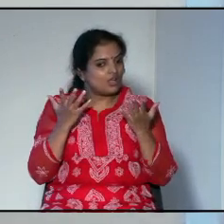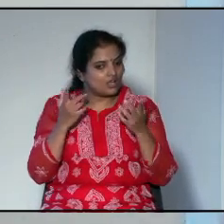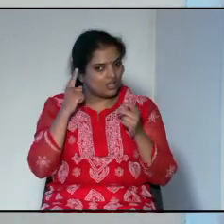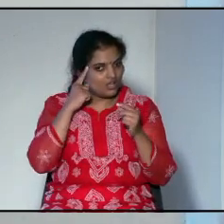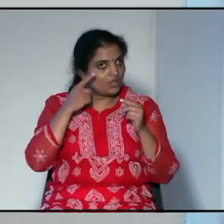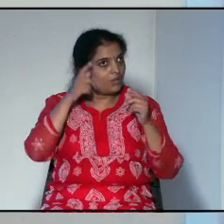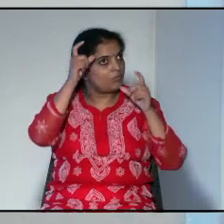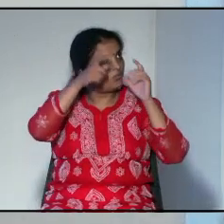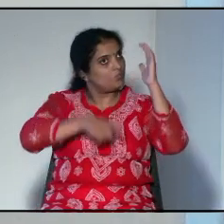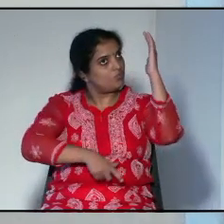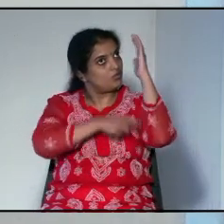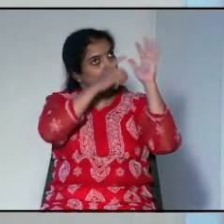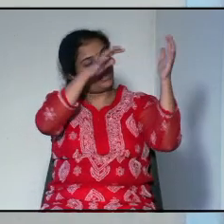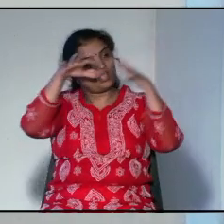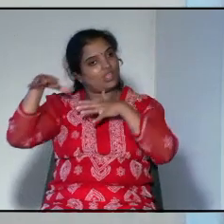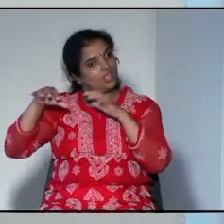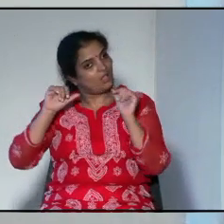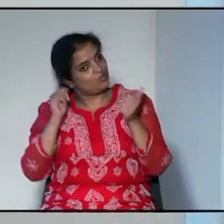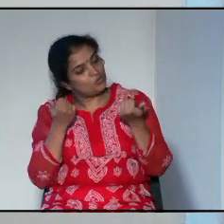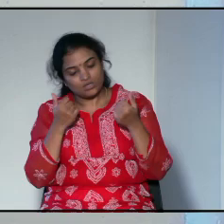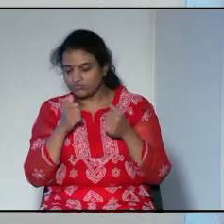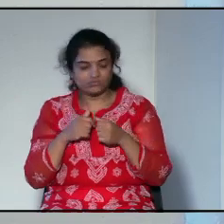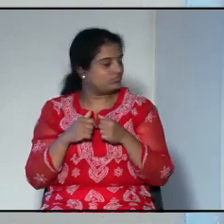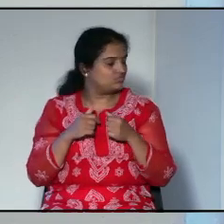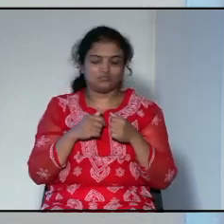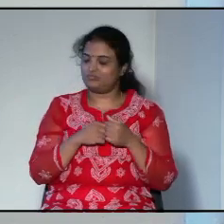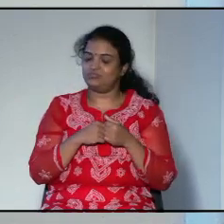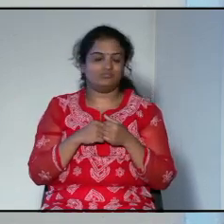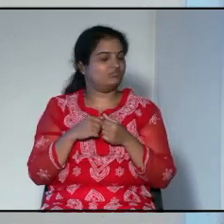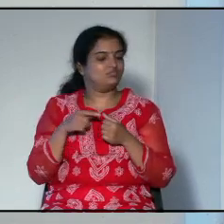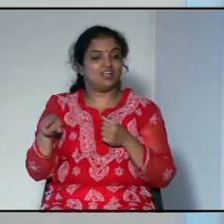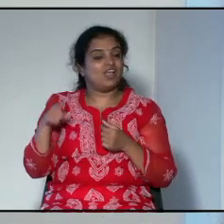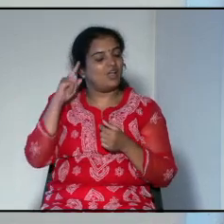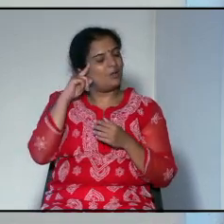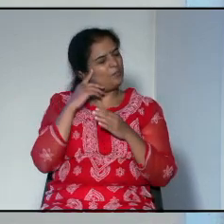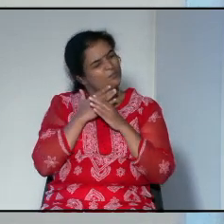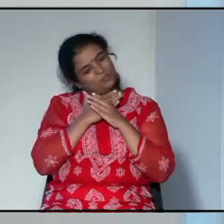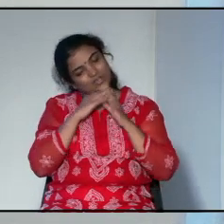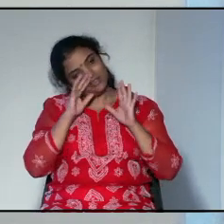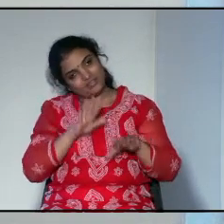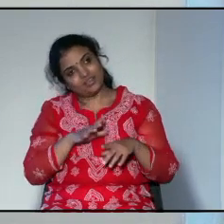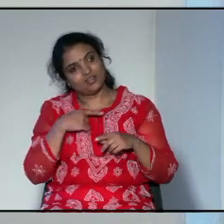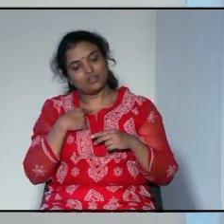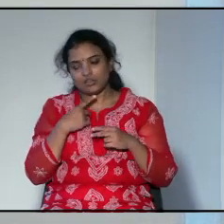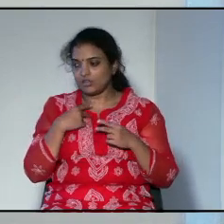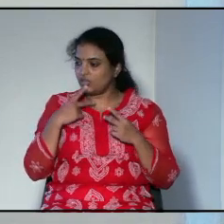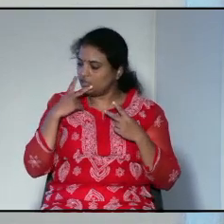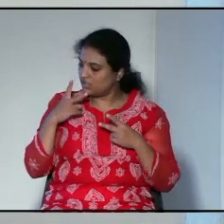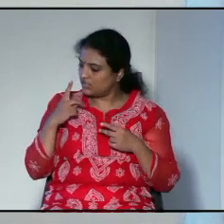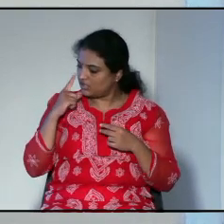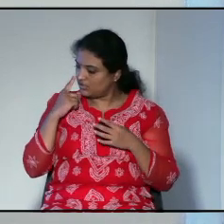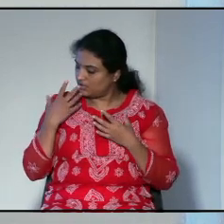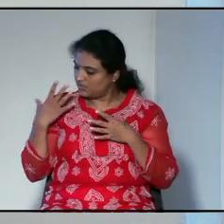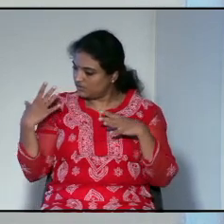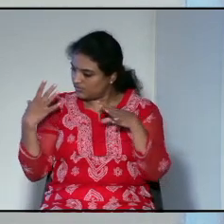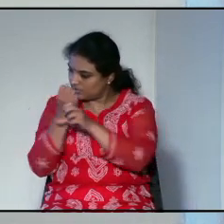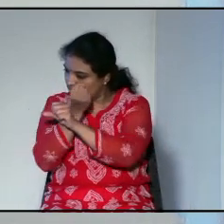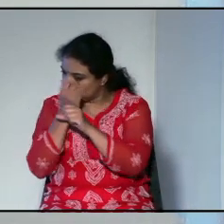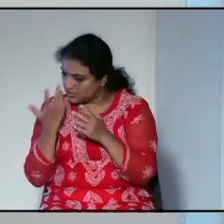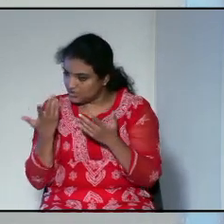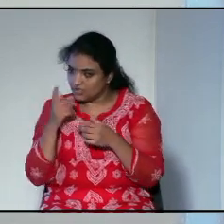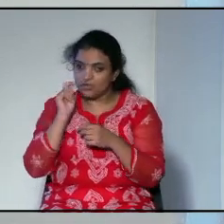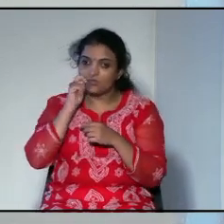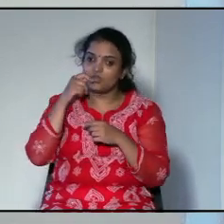a building come here? She refused to part with it until one day I found the woman missing. And it was only the